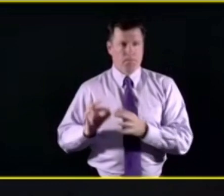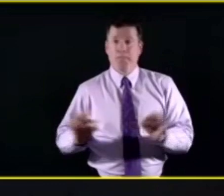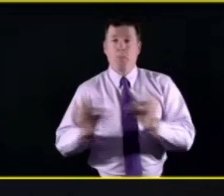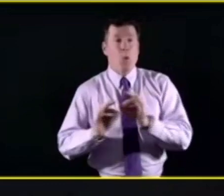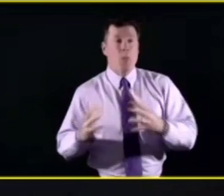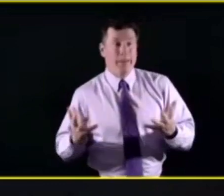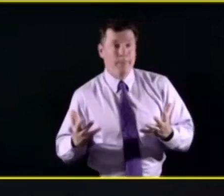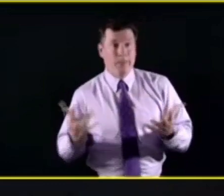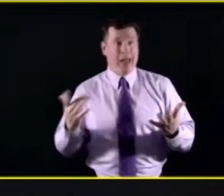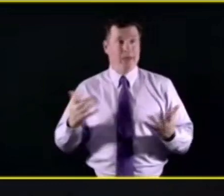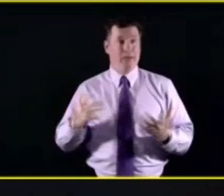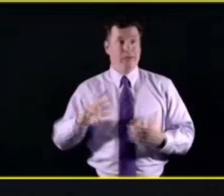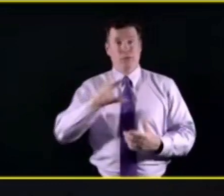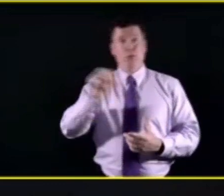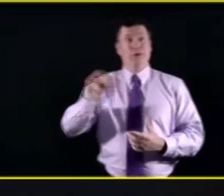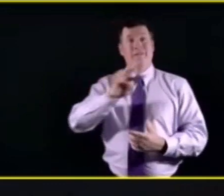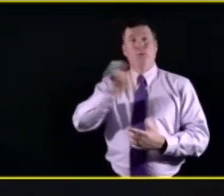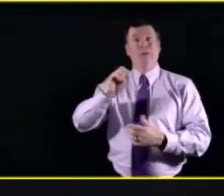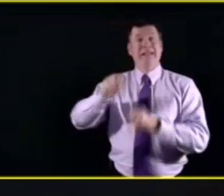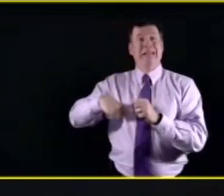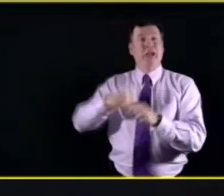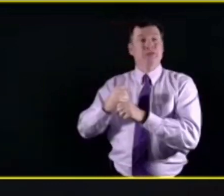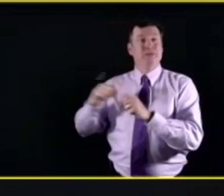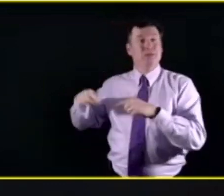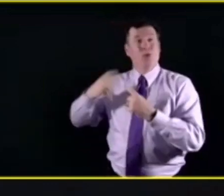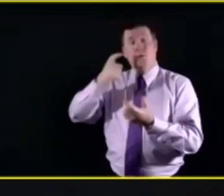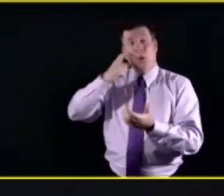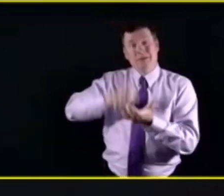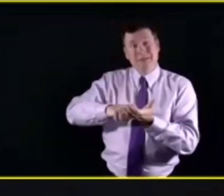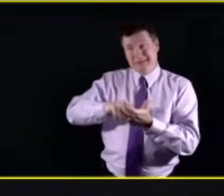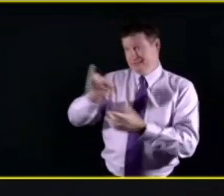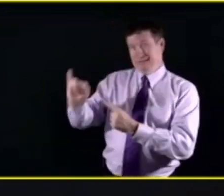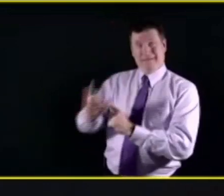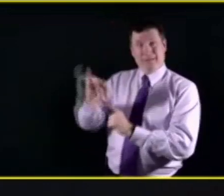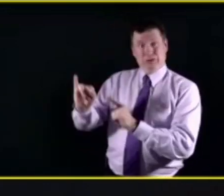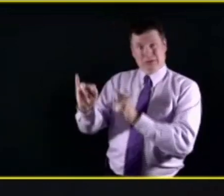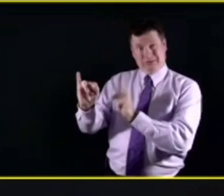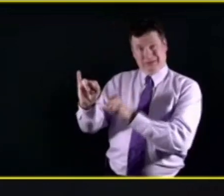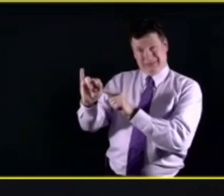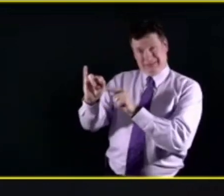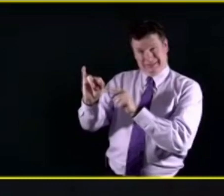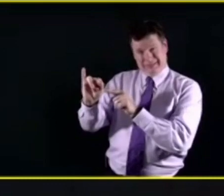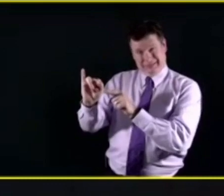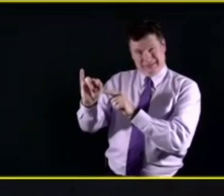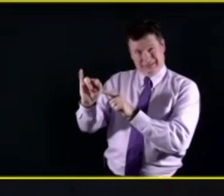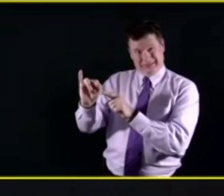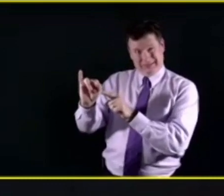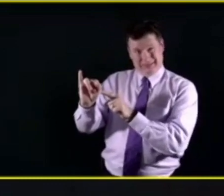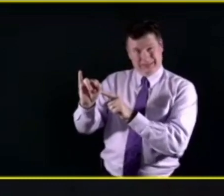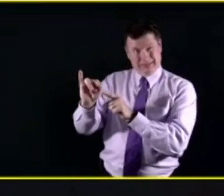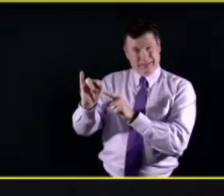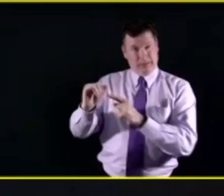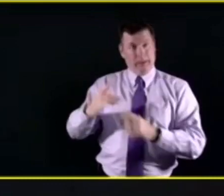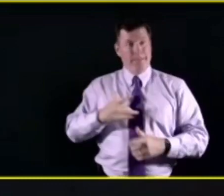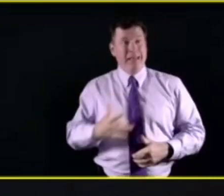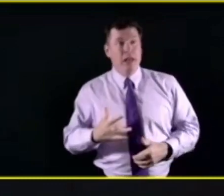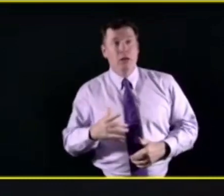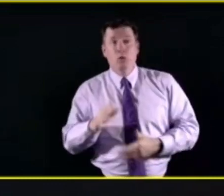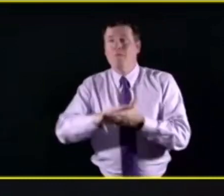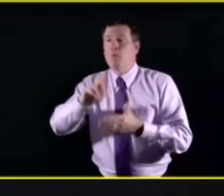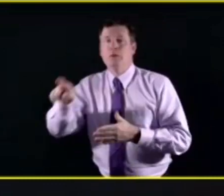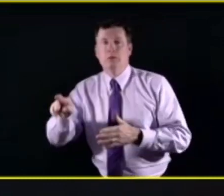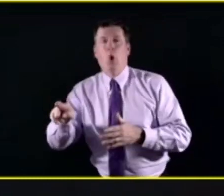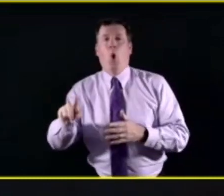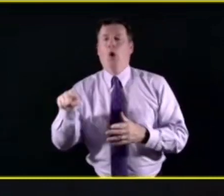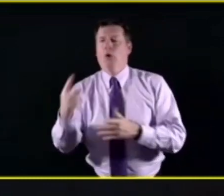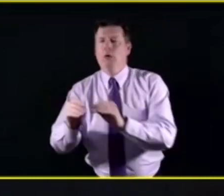in both systems, is infections do not respect systems. And infections always cross